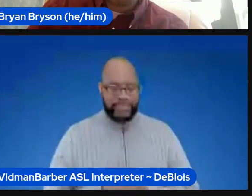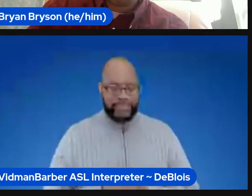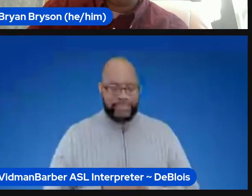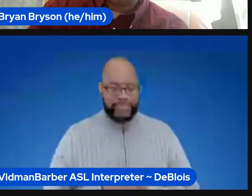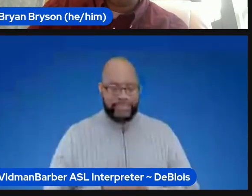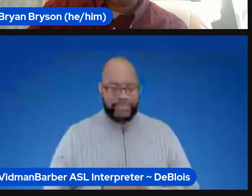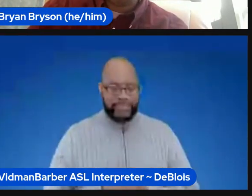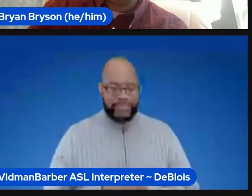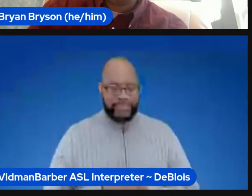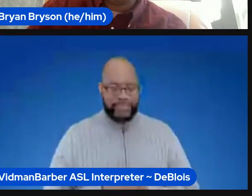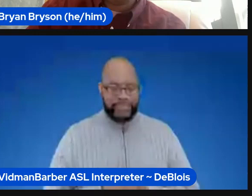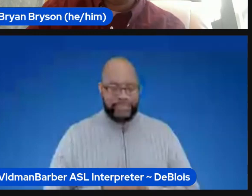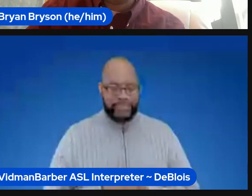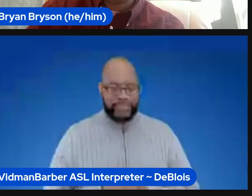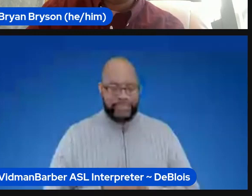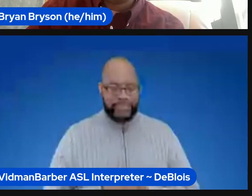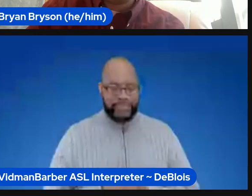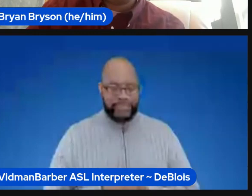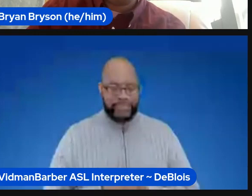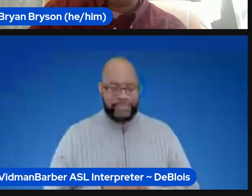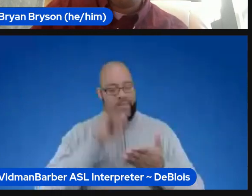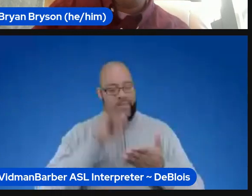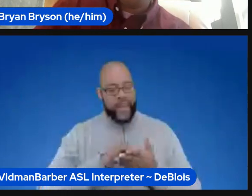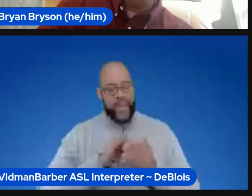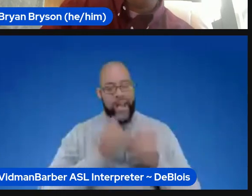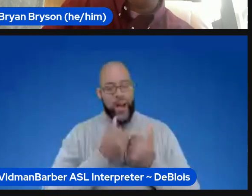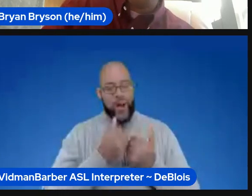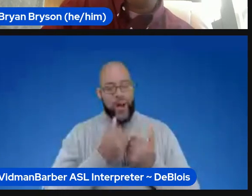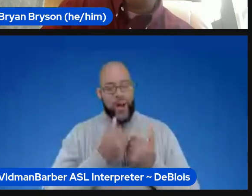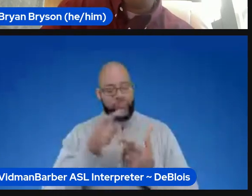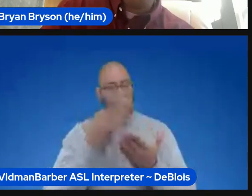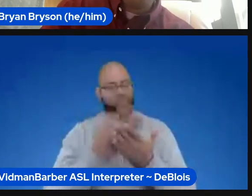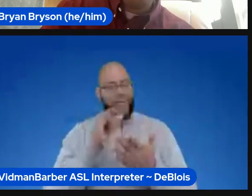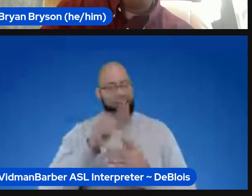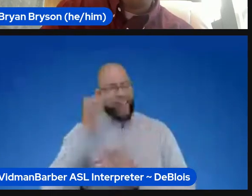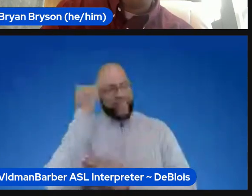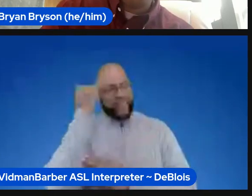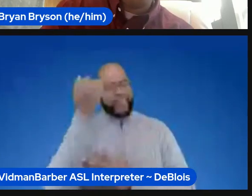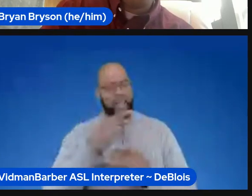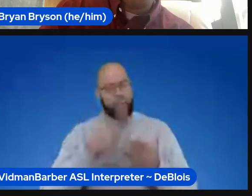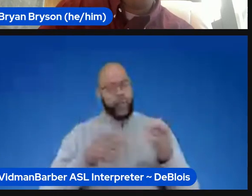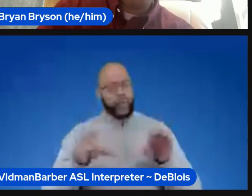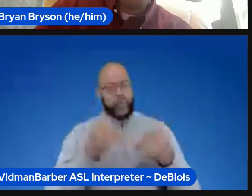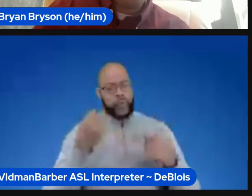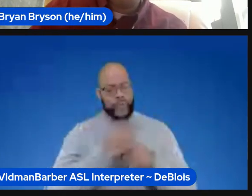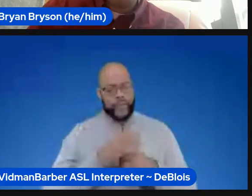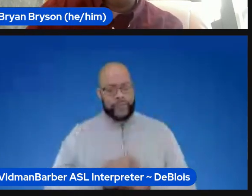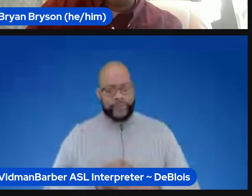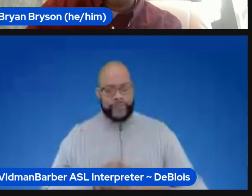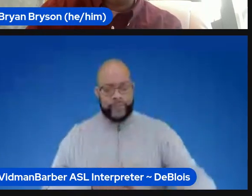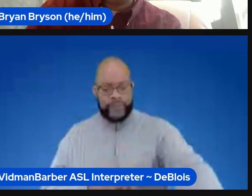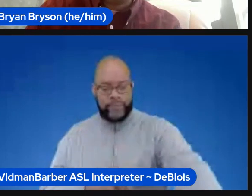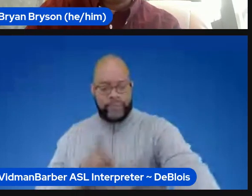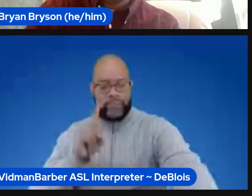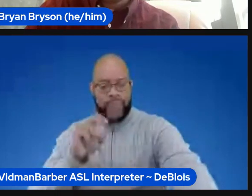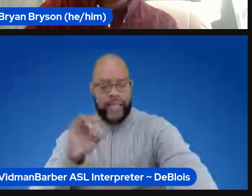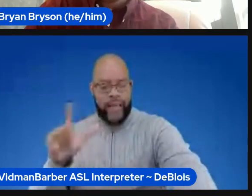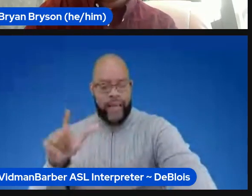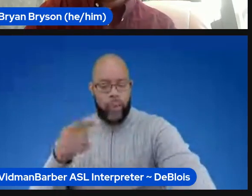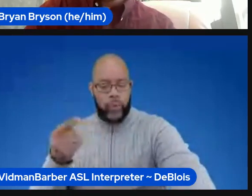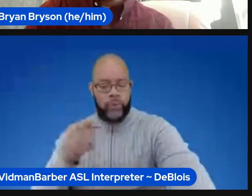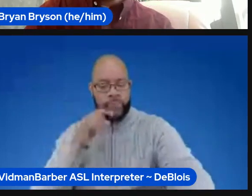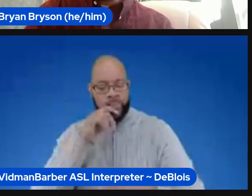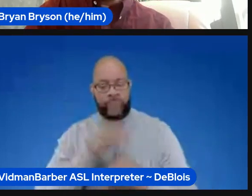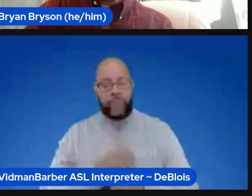Excellent. Thank you so much for telling us about how you came to it and what you're doing today. Danielle, what about you? Okay, so